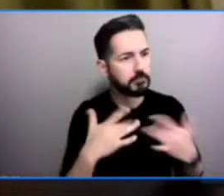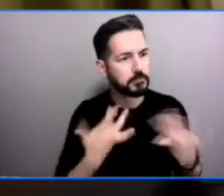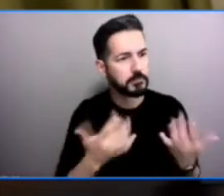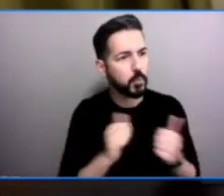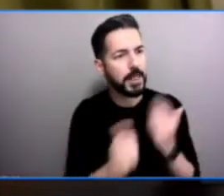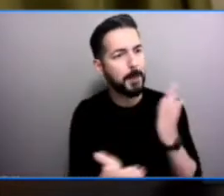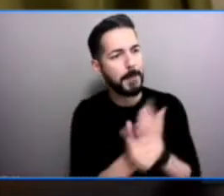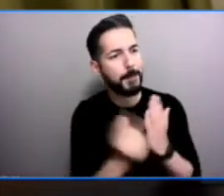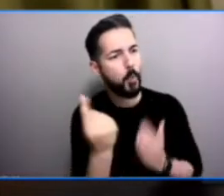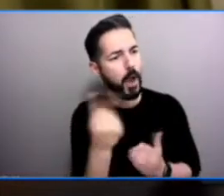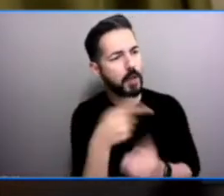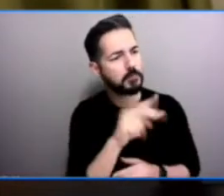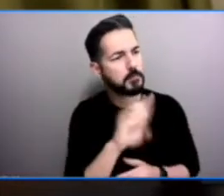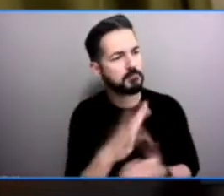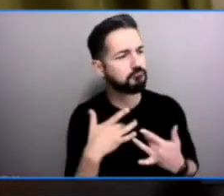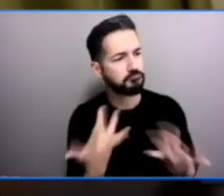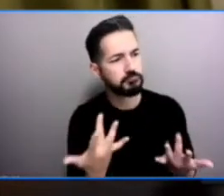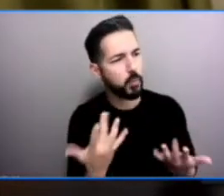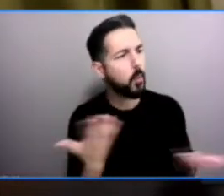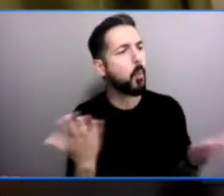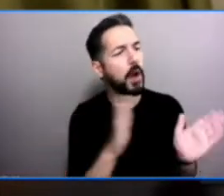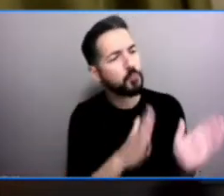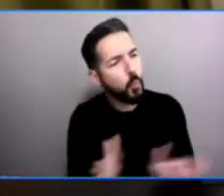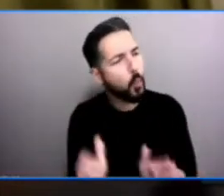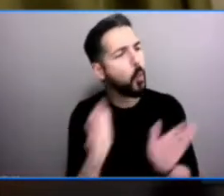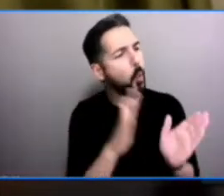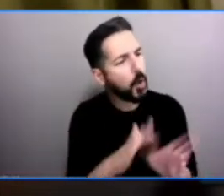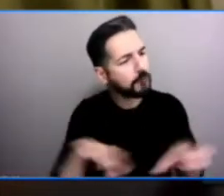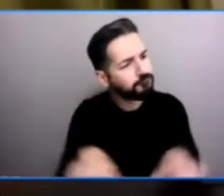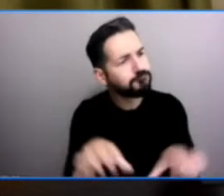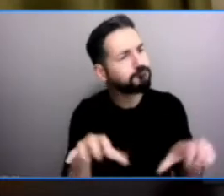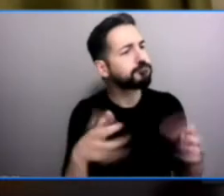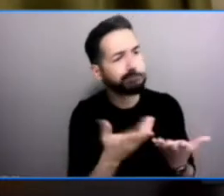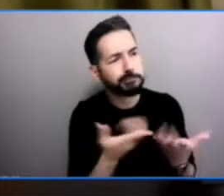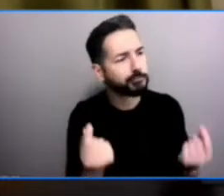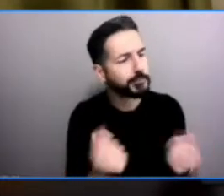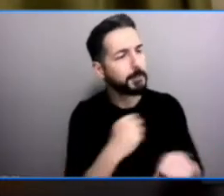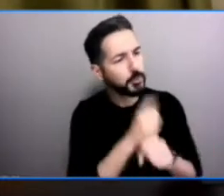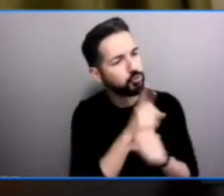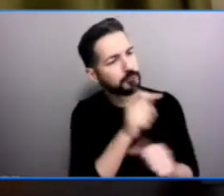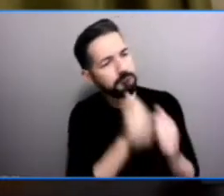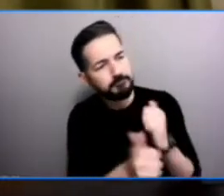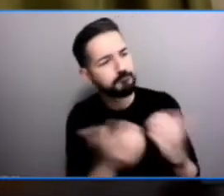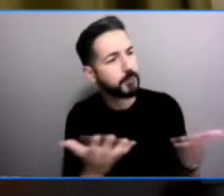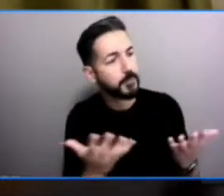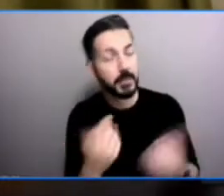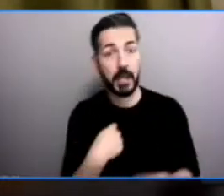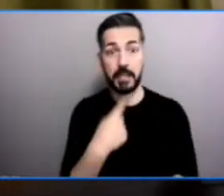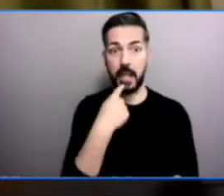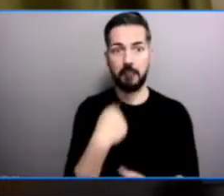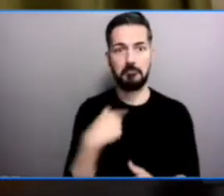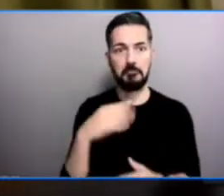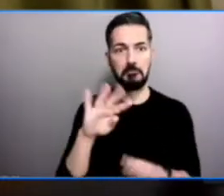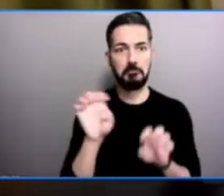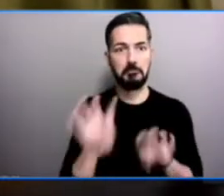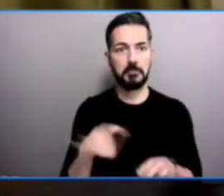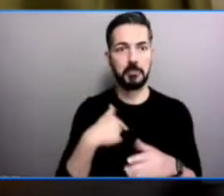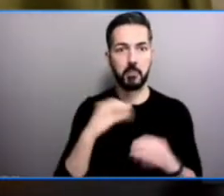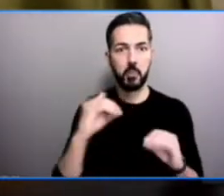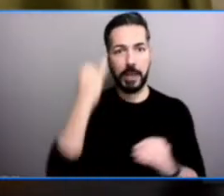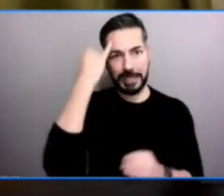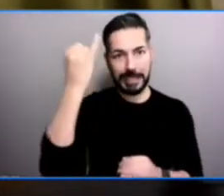the pandemic, and also dealing with the other pandemic of racism, and the type of investment we need here